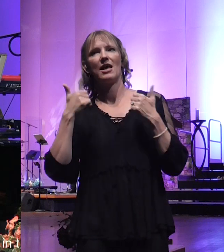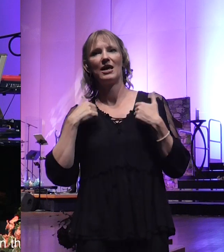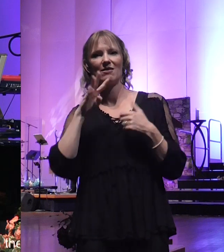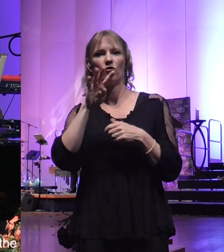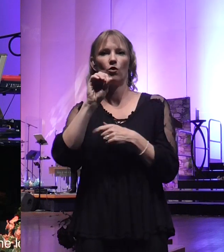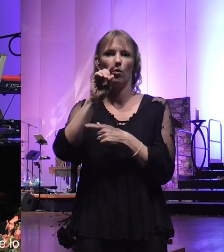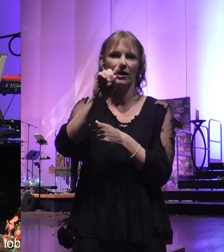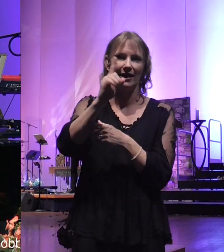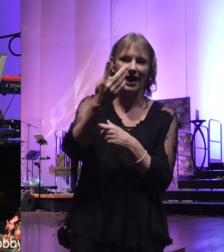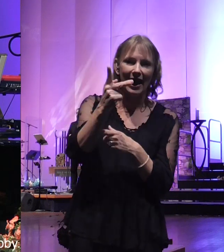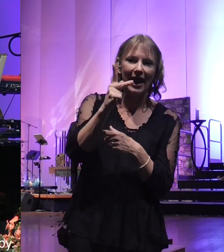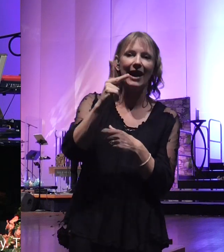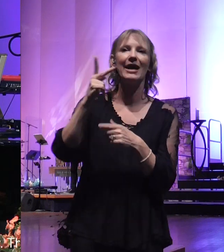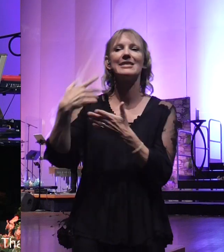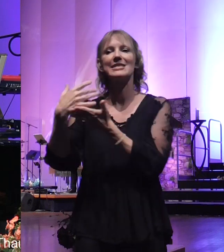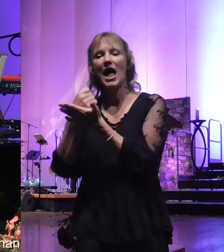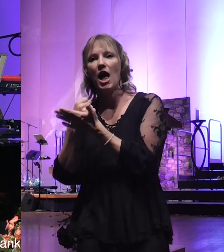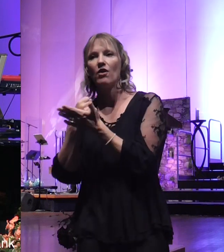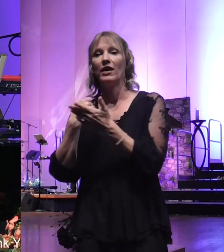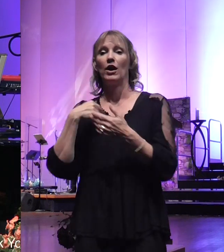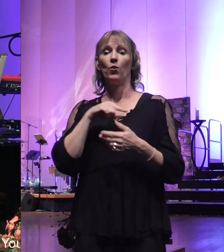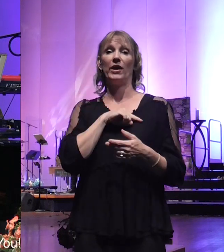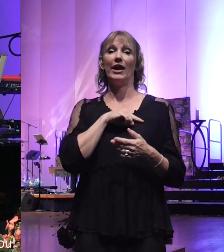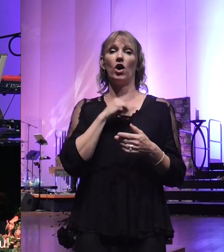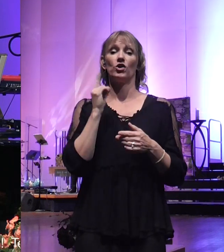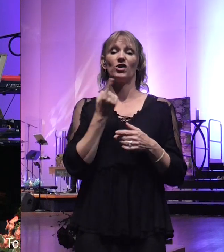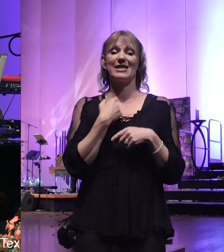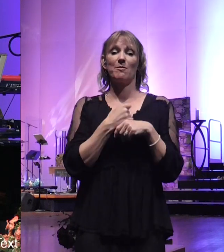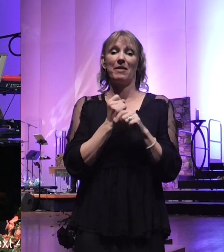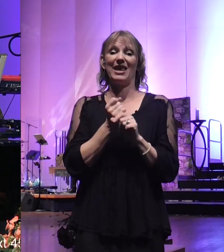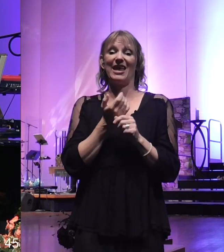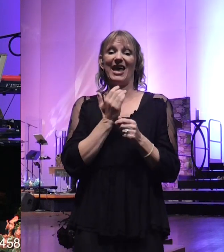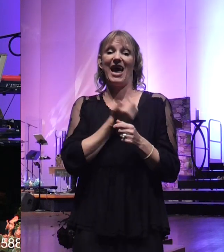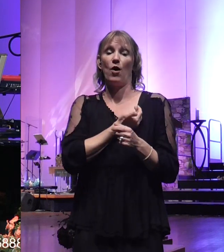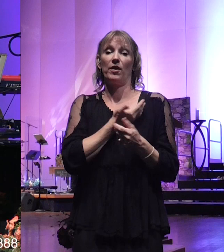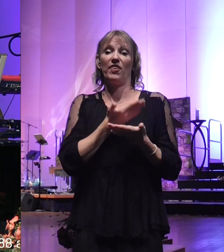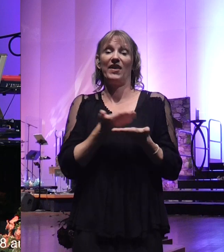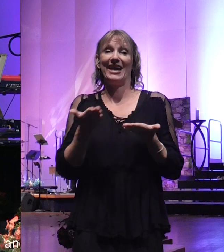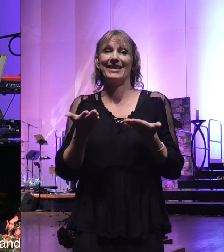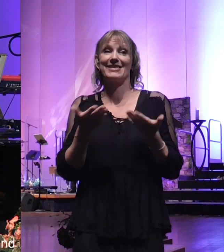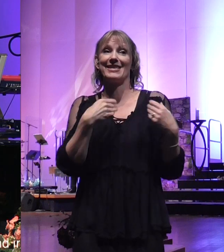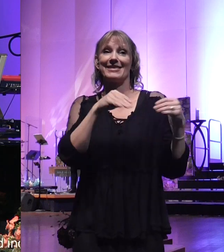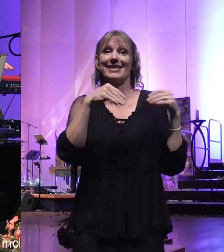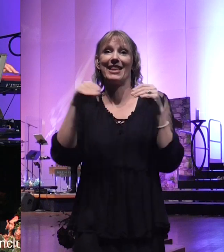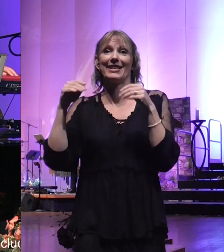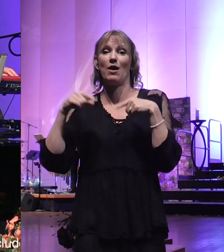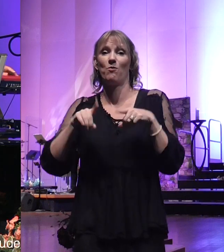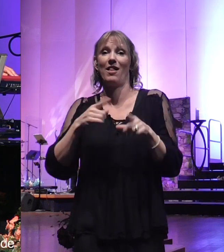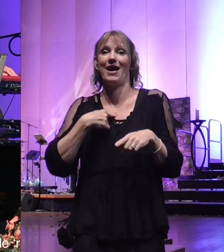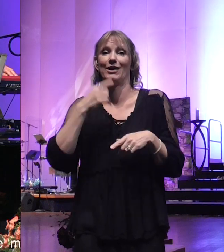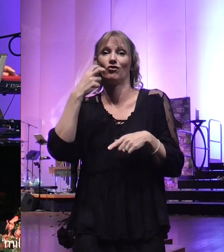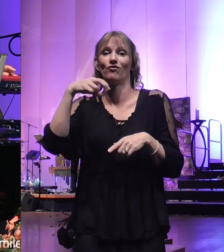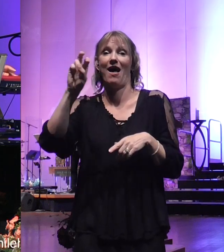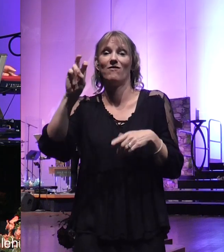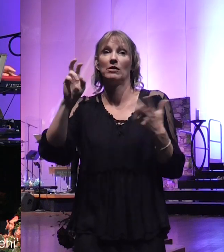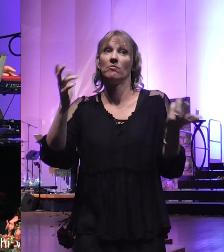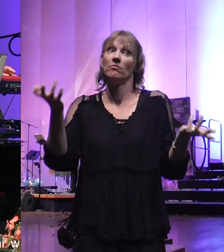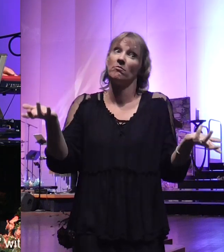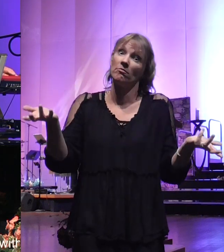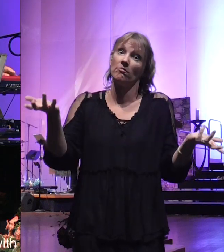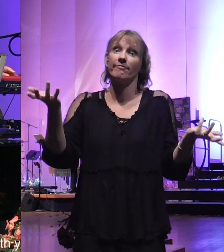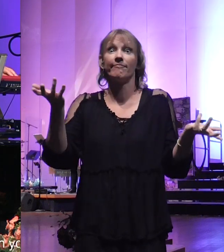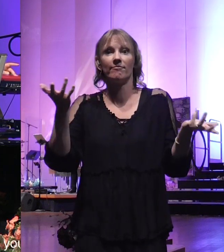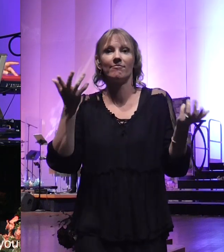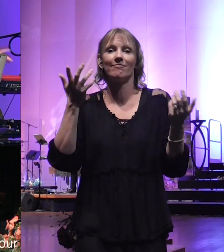else has a salary. And we're just making our little things and taking them on the road. Anyway, is it nerve-wracking? You